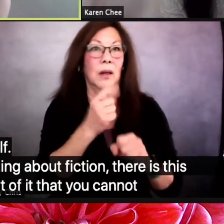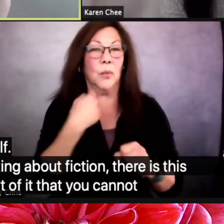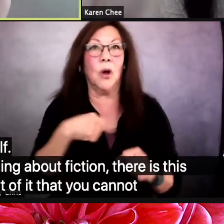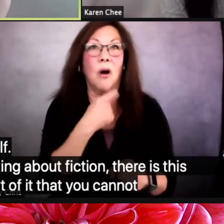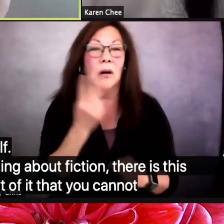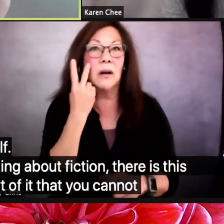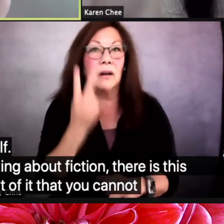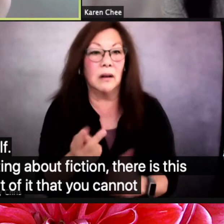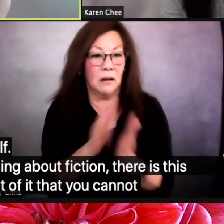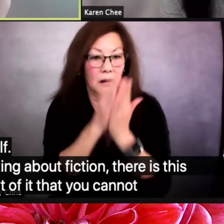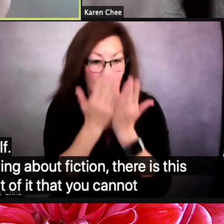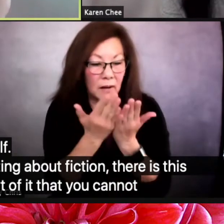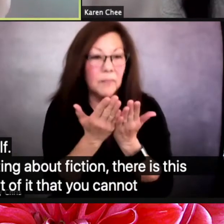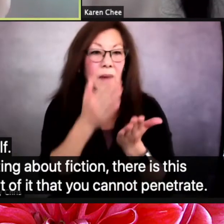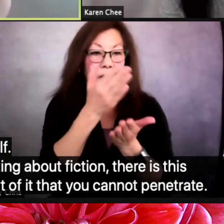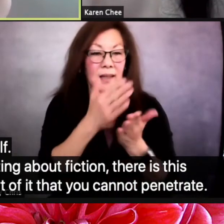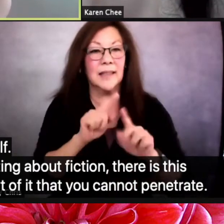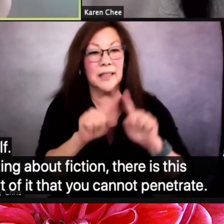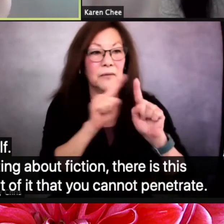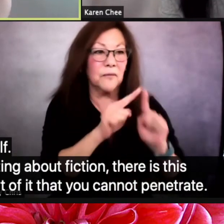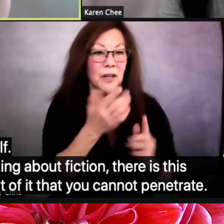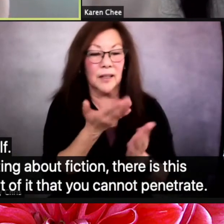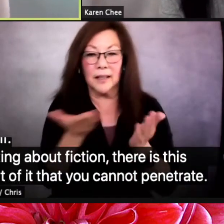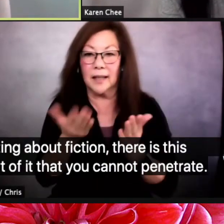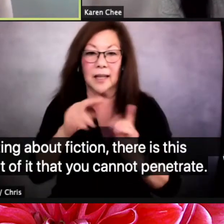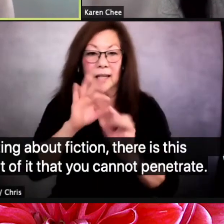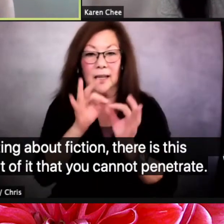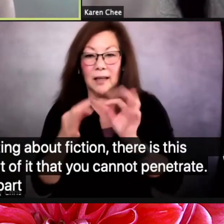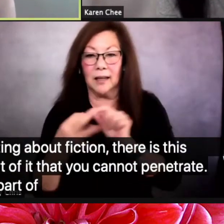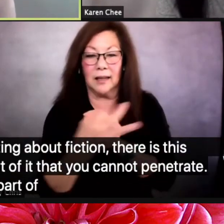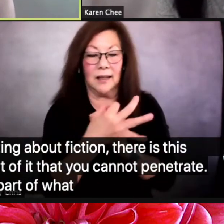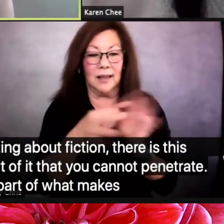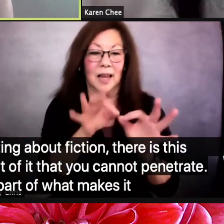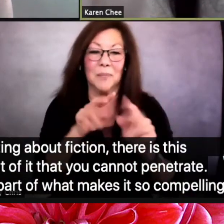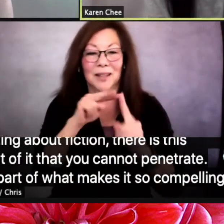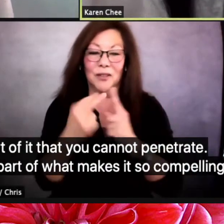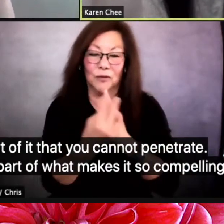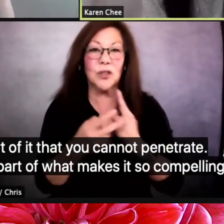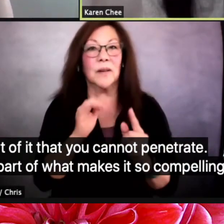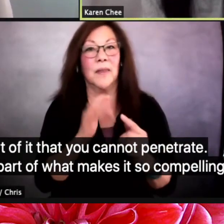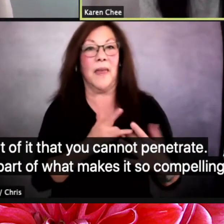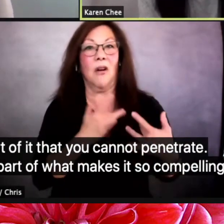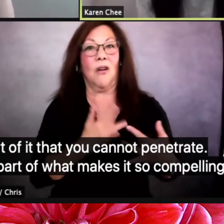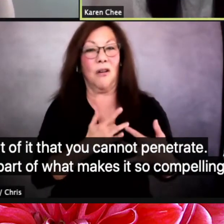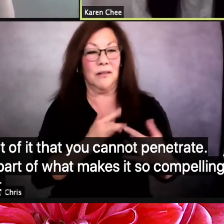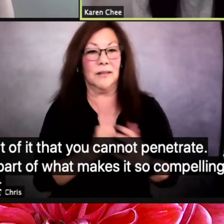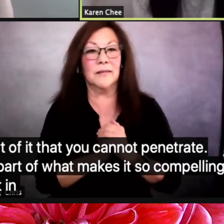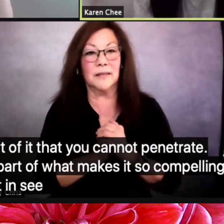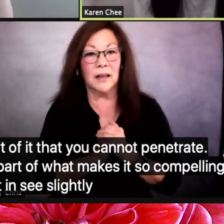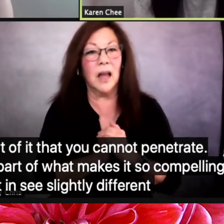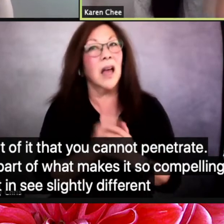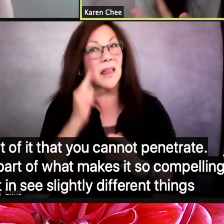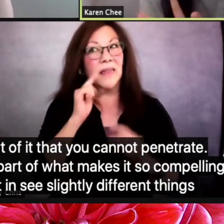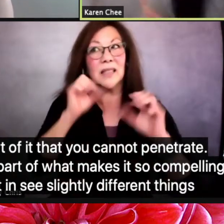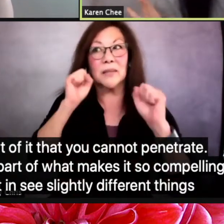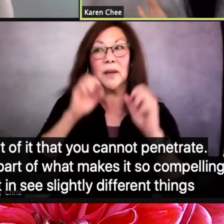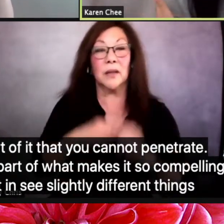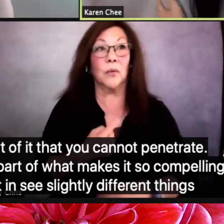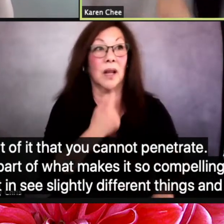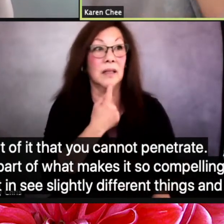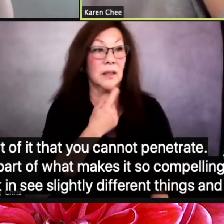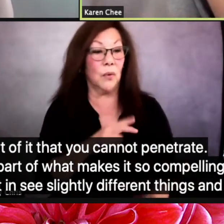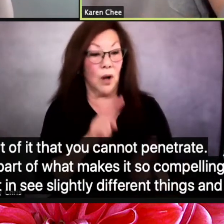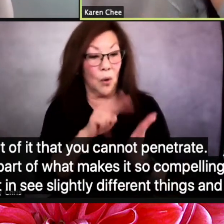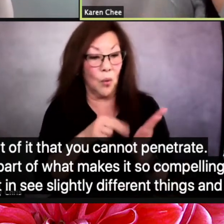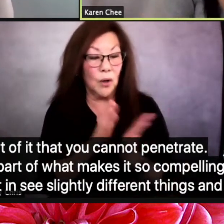we see maybe slightly different things in that heart. Yeah, that's amazing. I will say, when I first read your